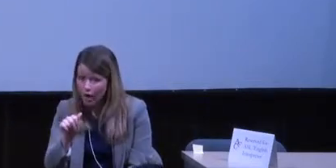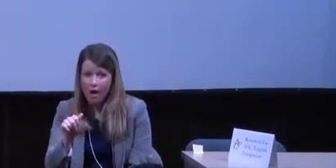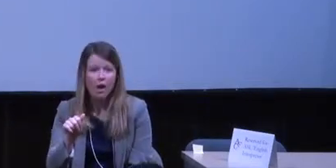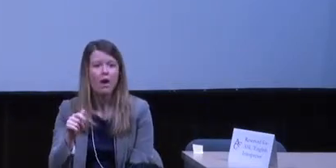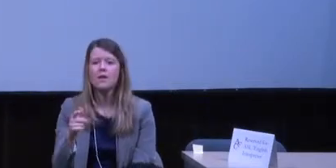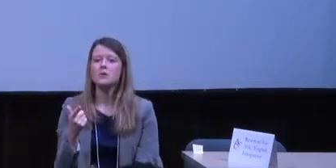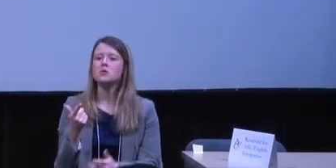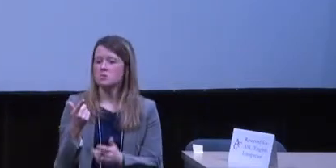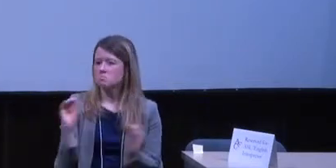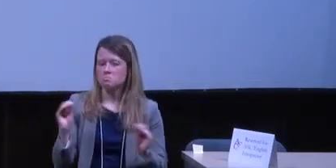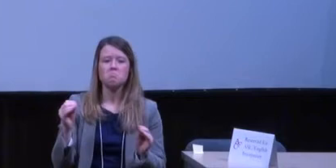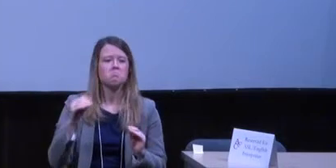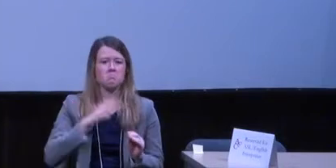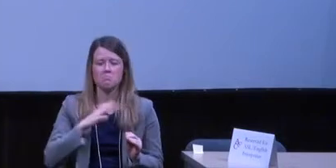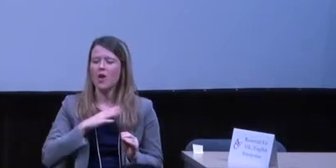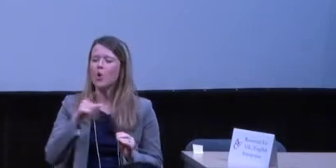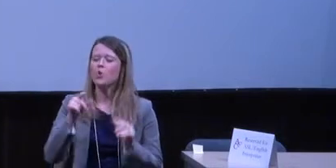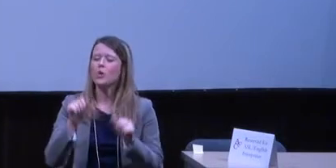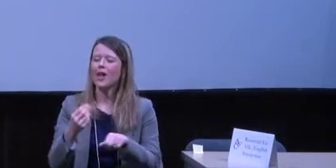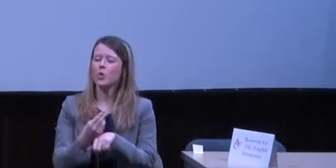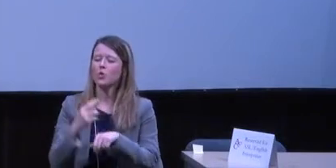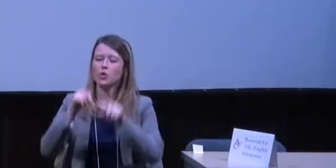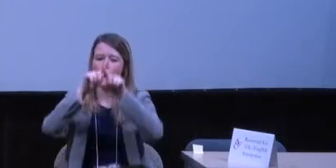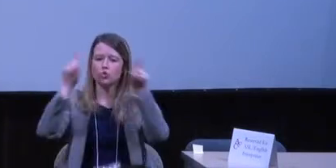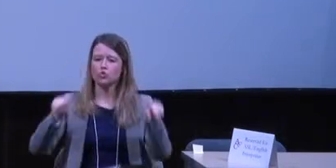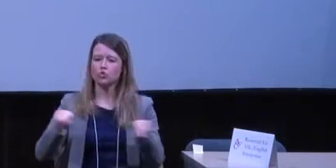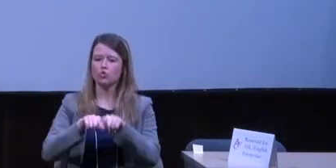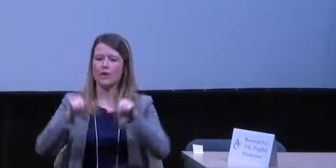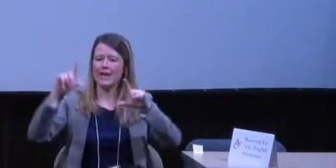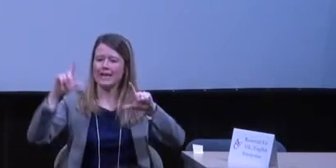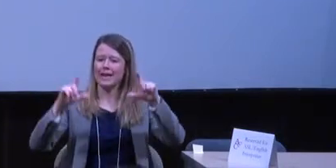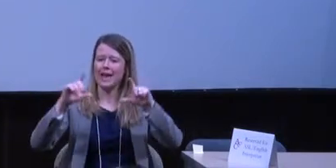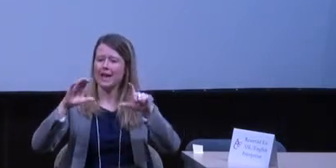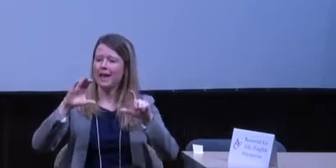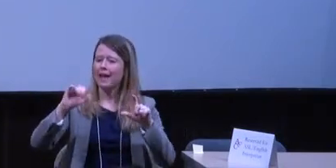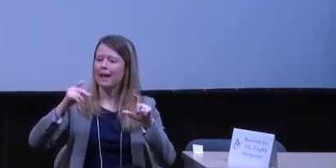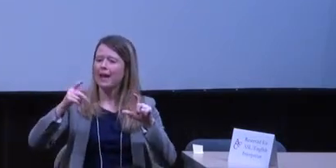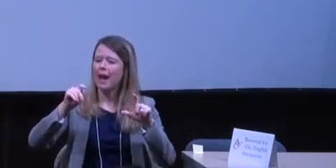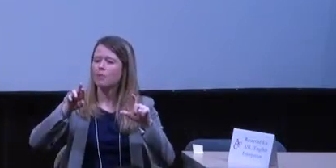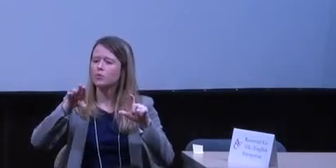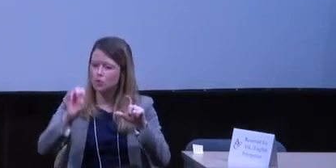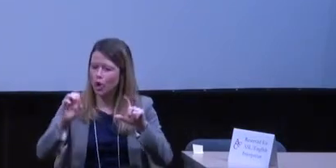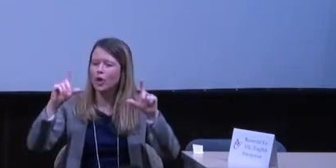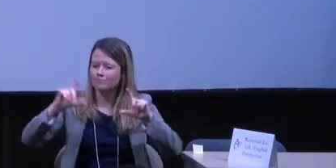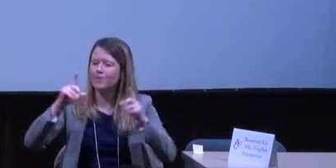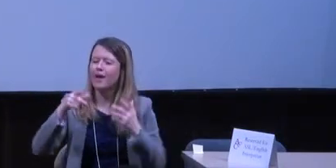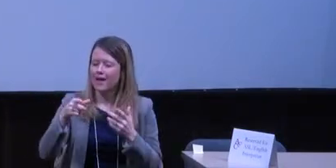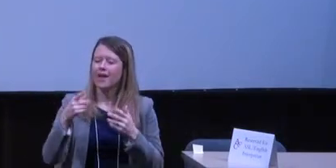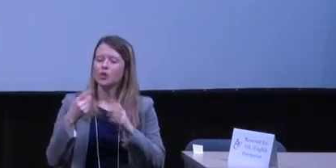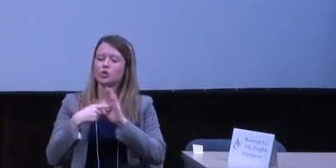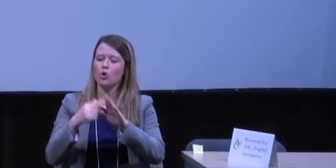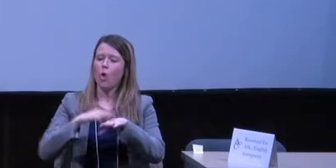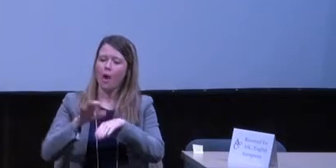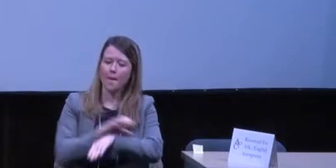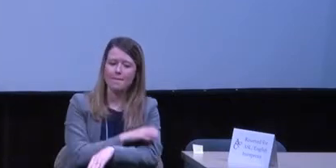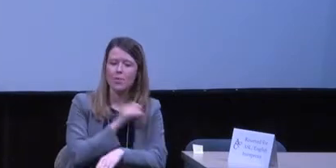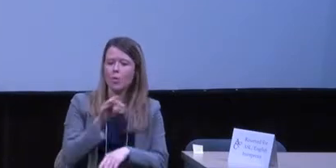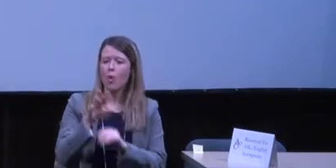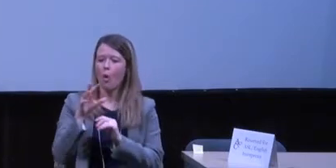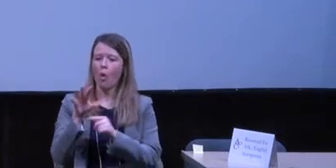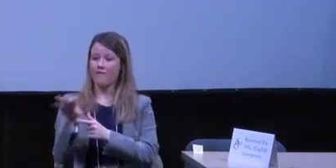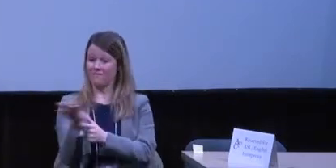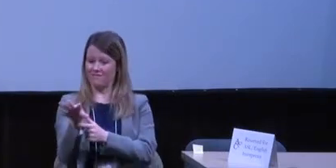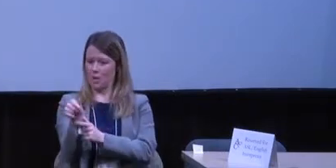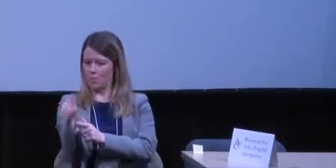you to screen capture if you're demonstrating something on the computer, or to actually videotape yourself while